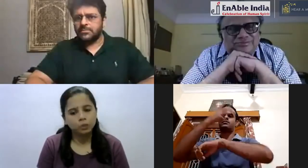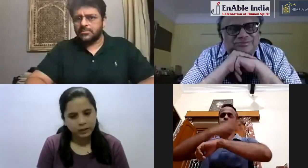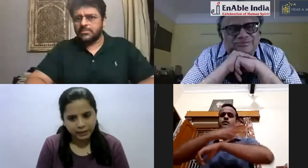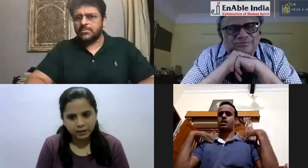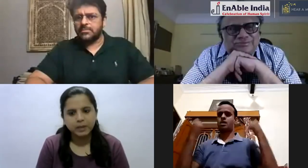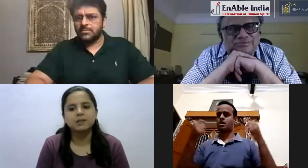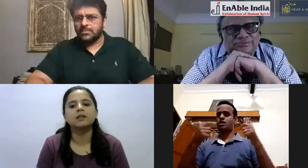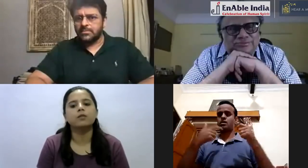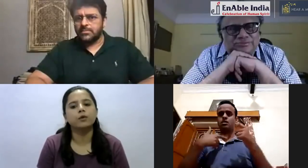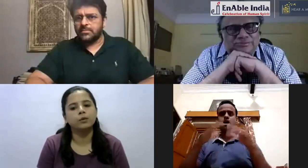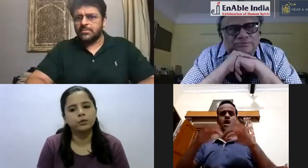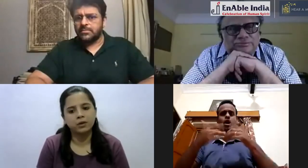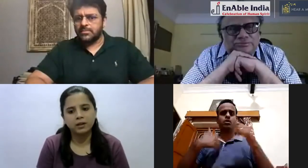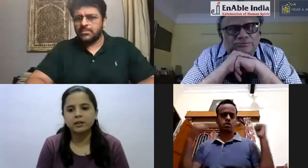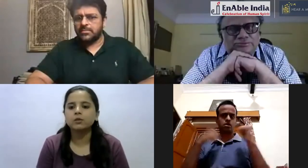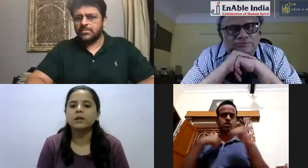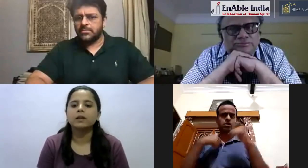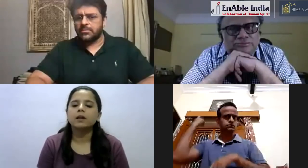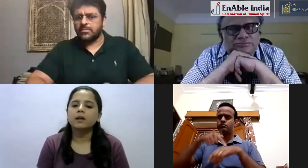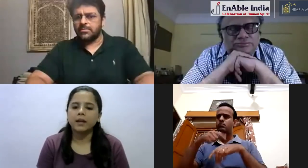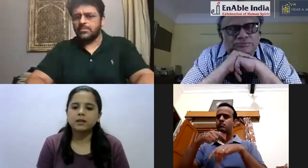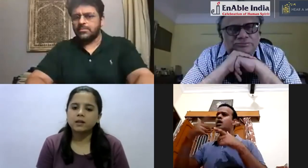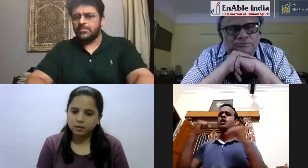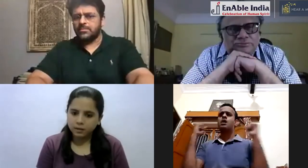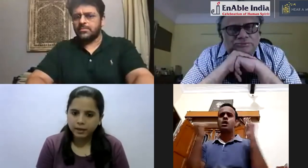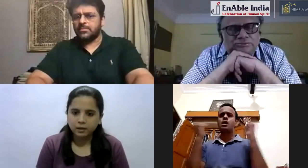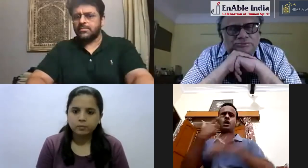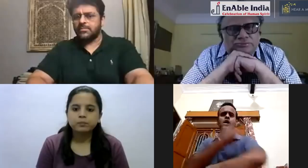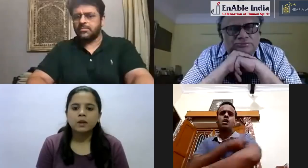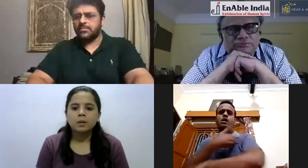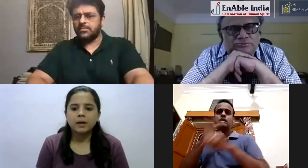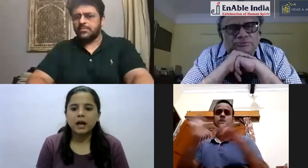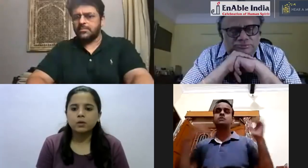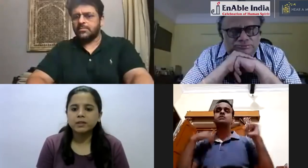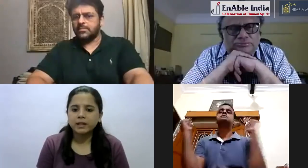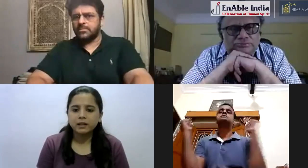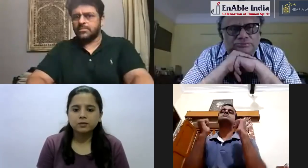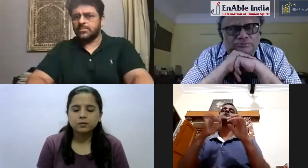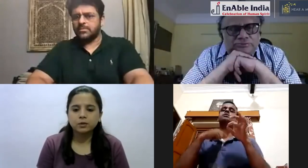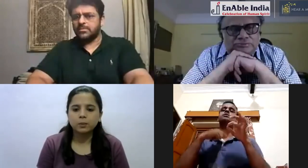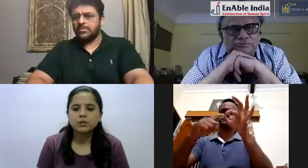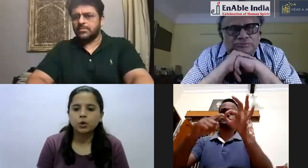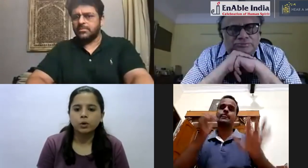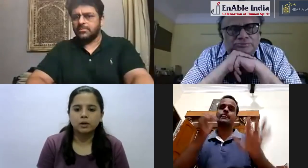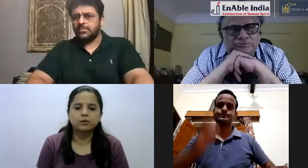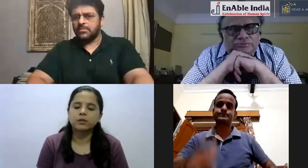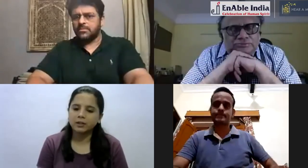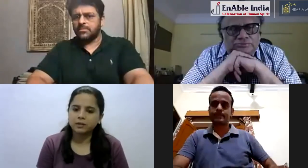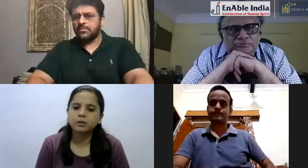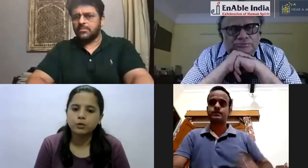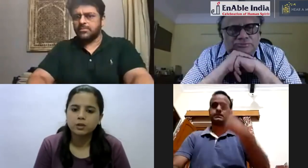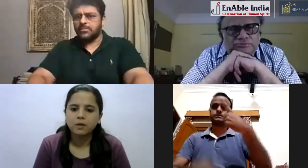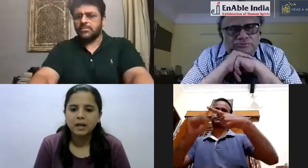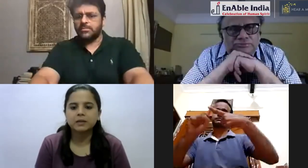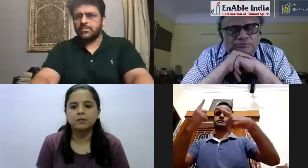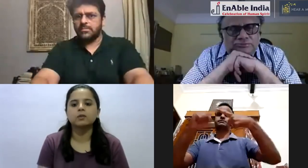like, you will get the medicine for 2 to 3 days and you will get healed. But I was getting so much cold. So that's what